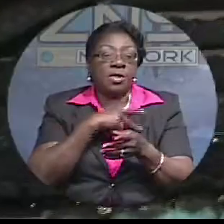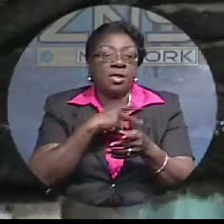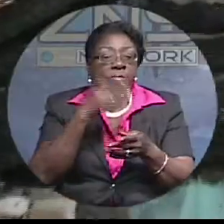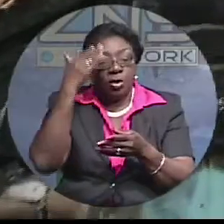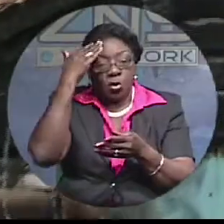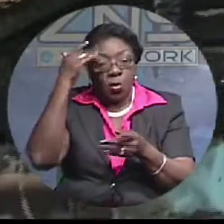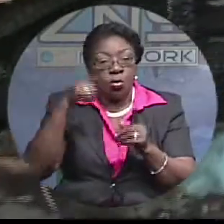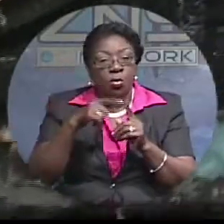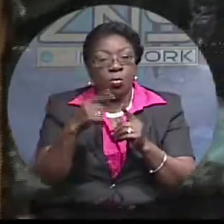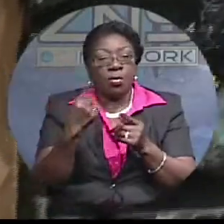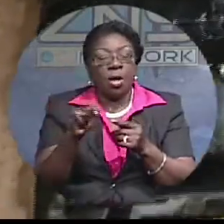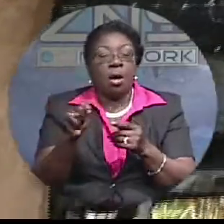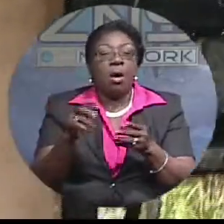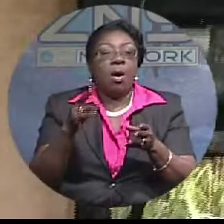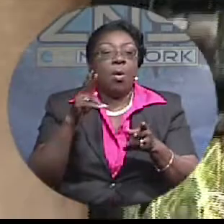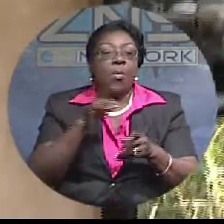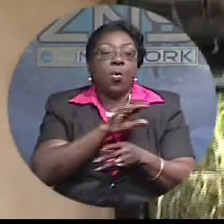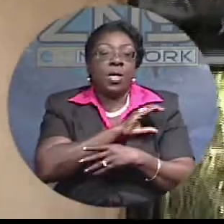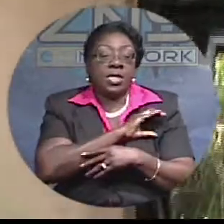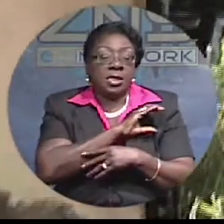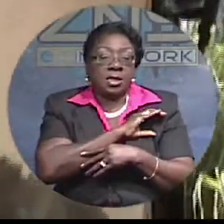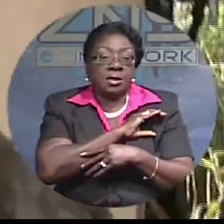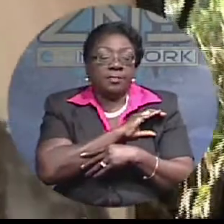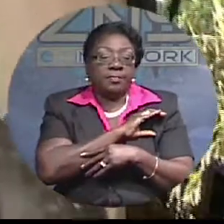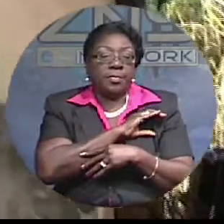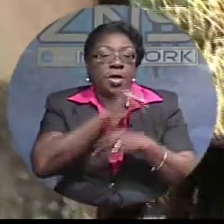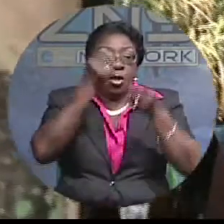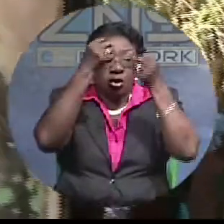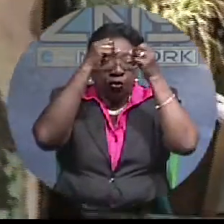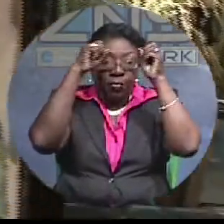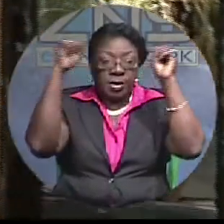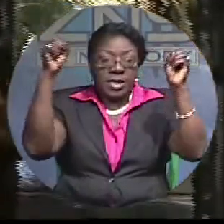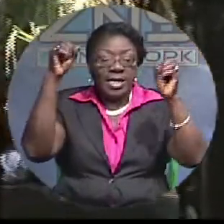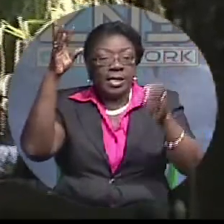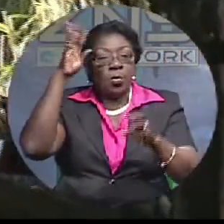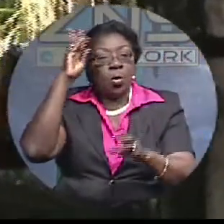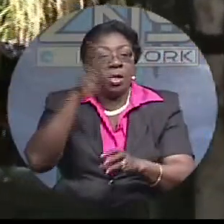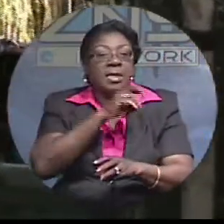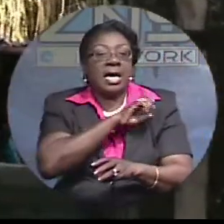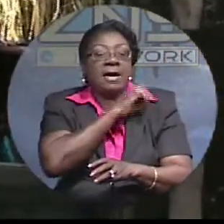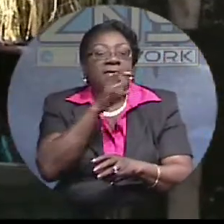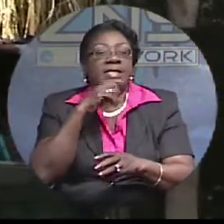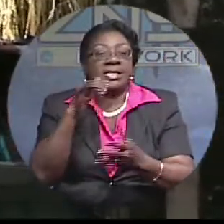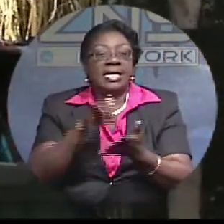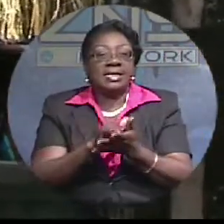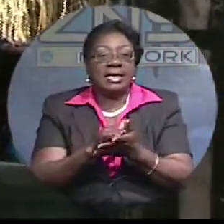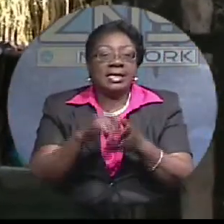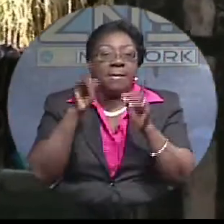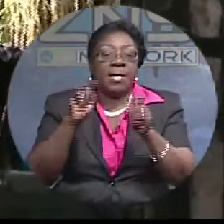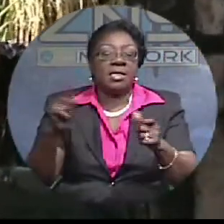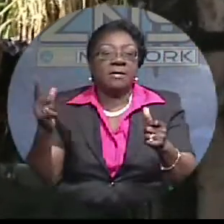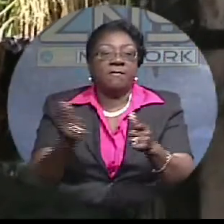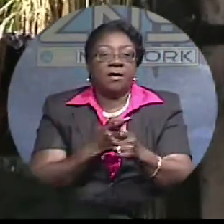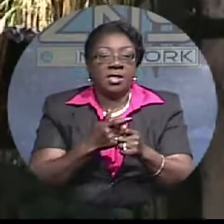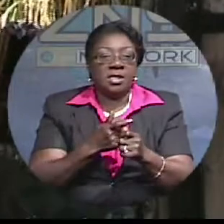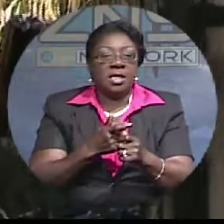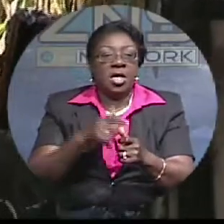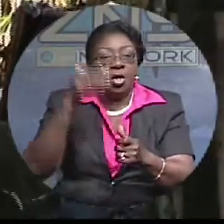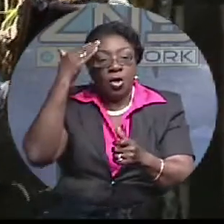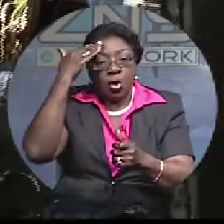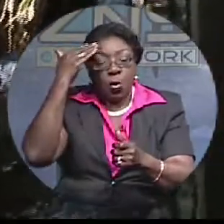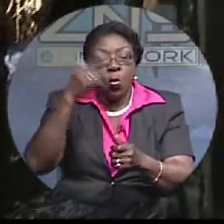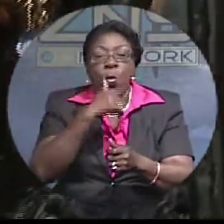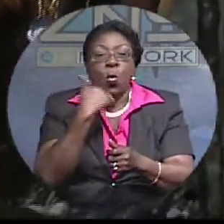police. Officer in charge of the police fire division, Superintendent Walter Evans, said that they must first verify who